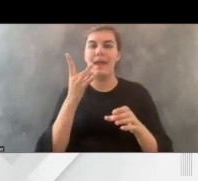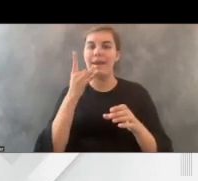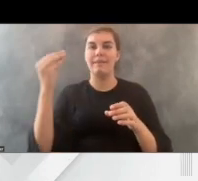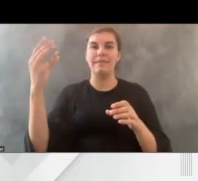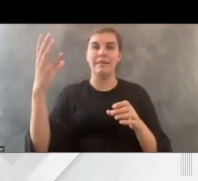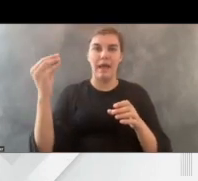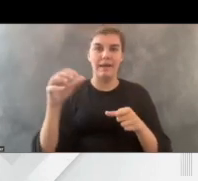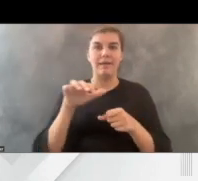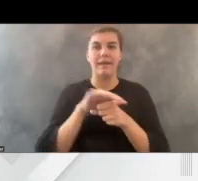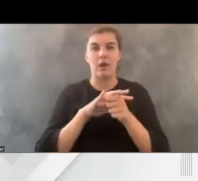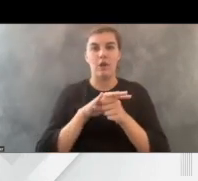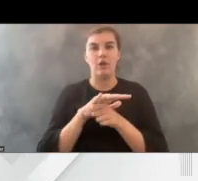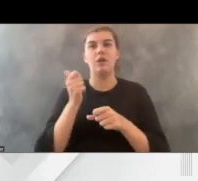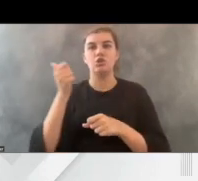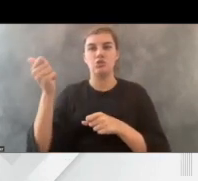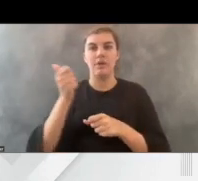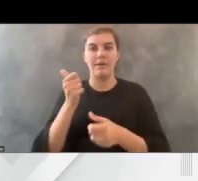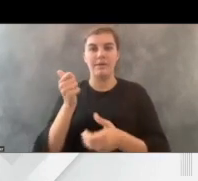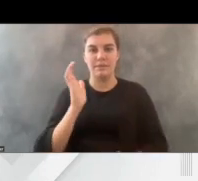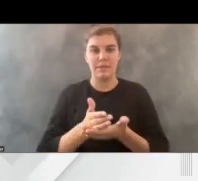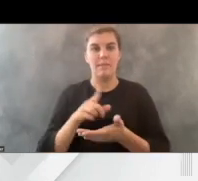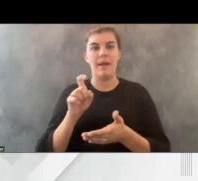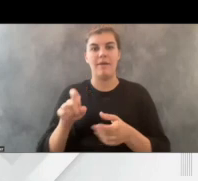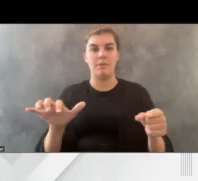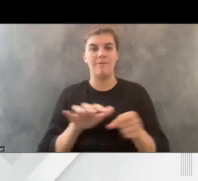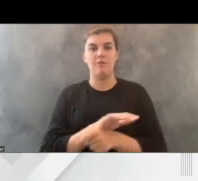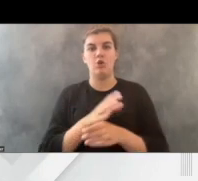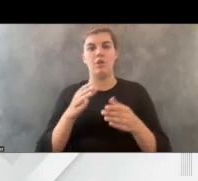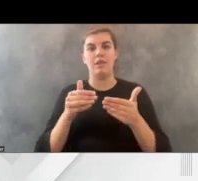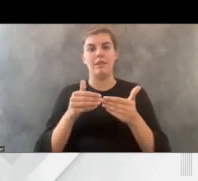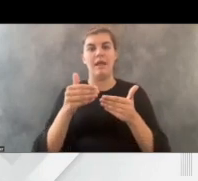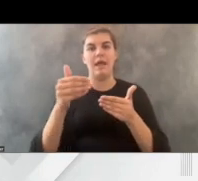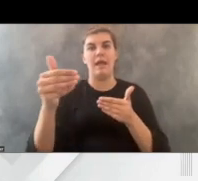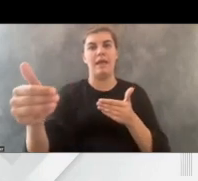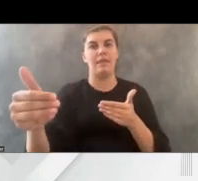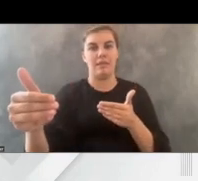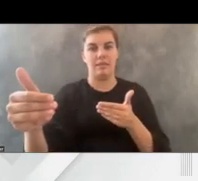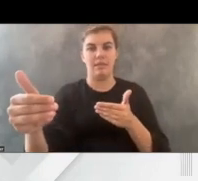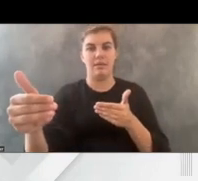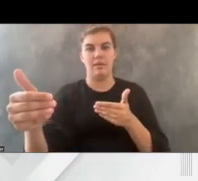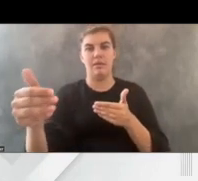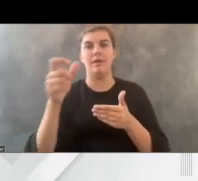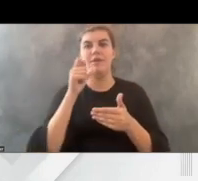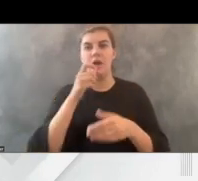the cross slope of the crosswalk as specified by R302.5.